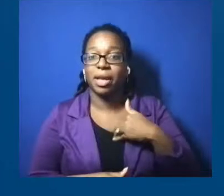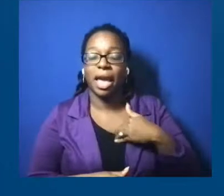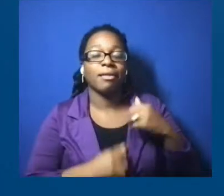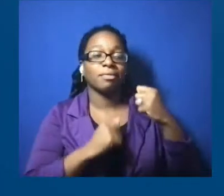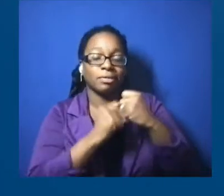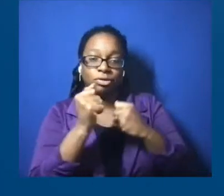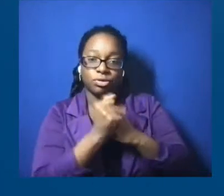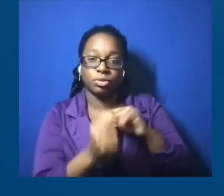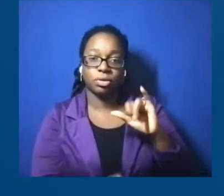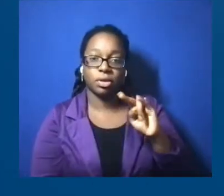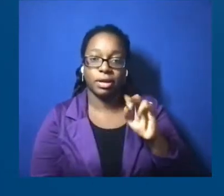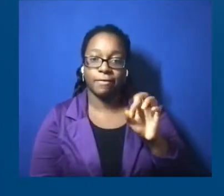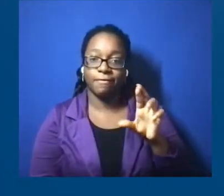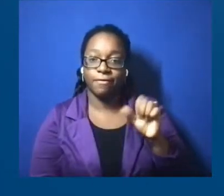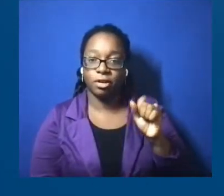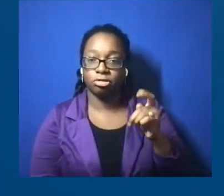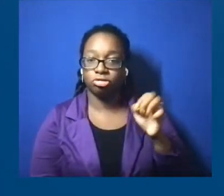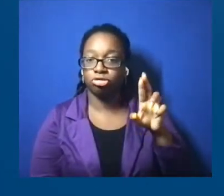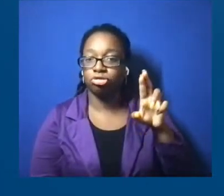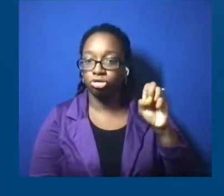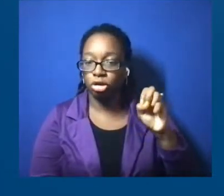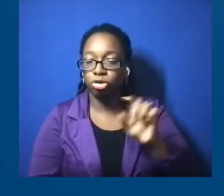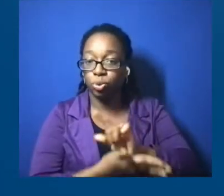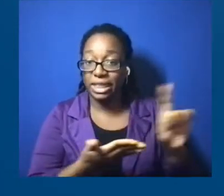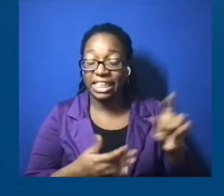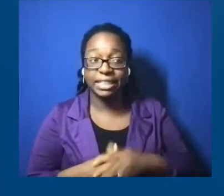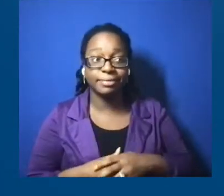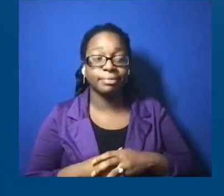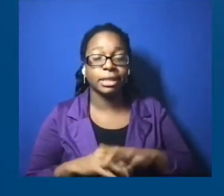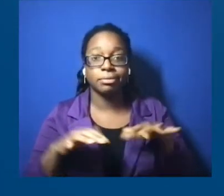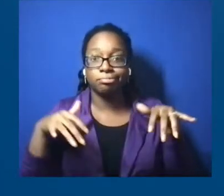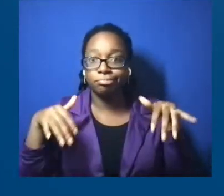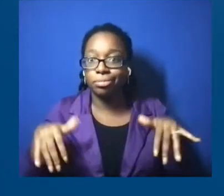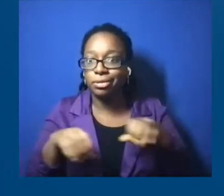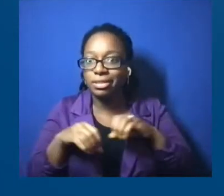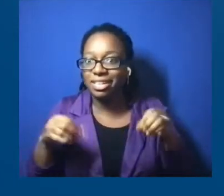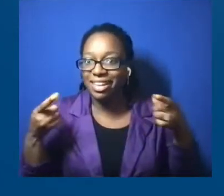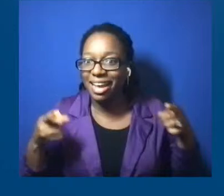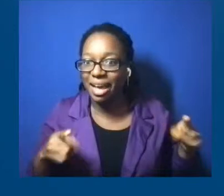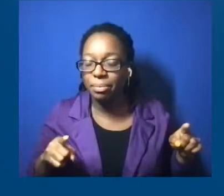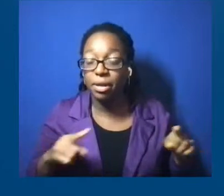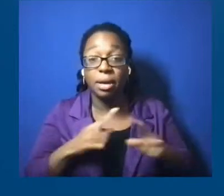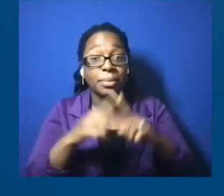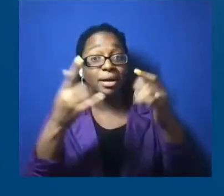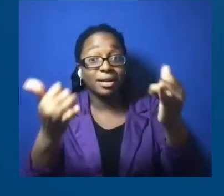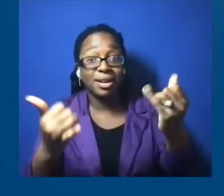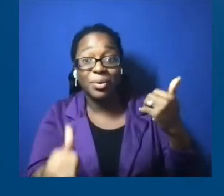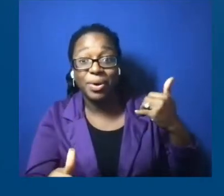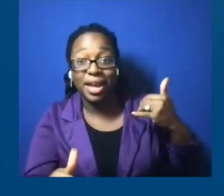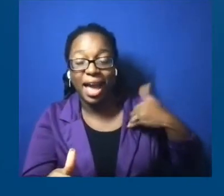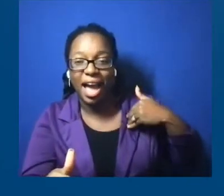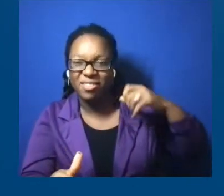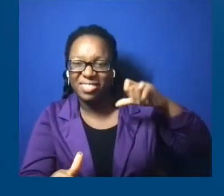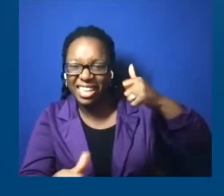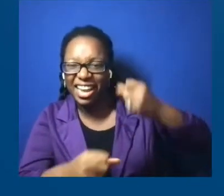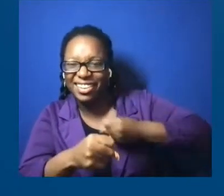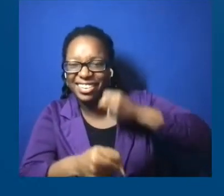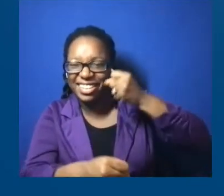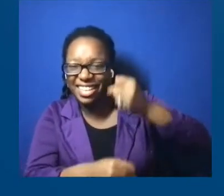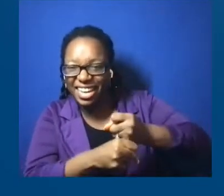kept having it, nothing happened. Now we got infrastructure decade. We got enough money to do this for a